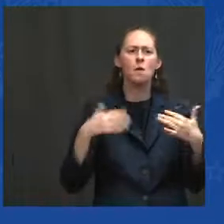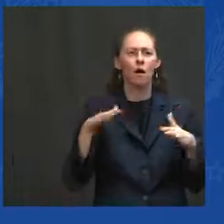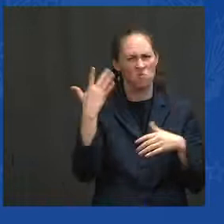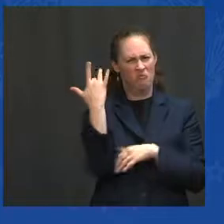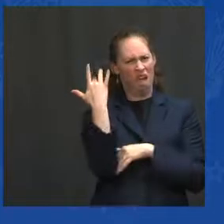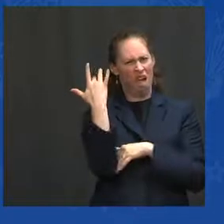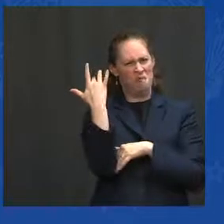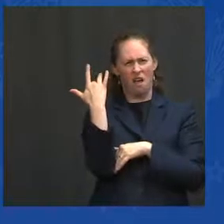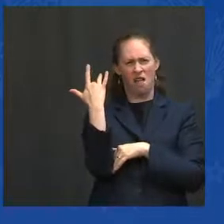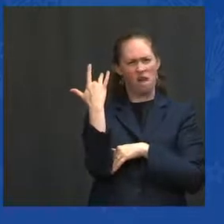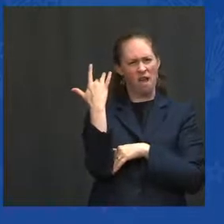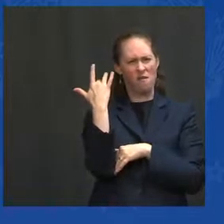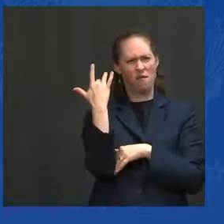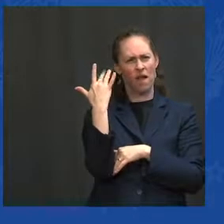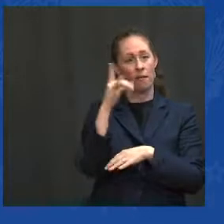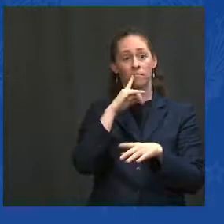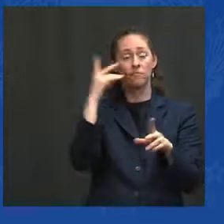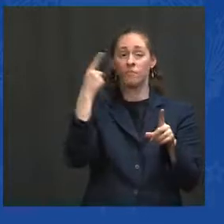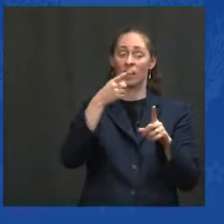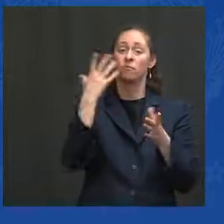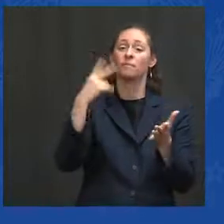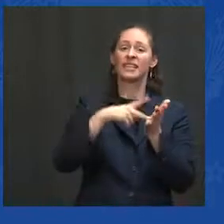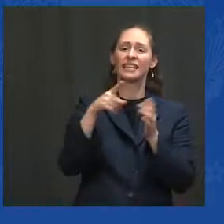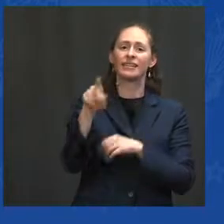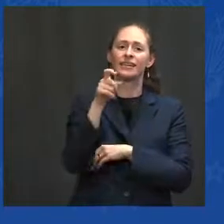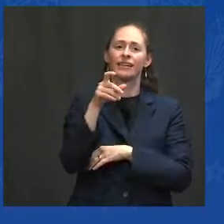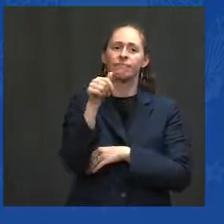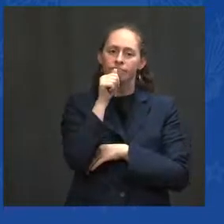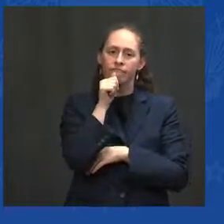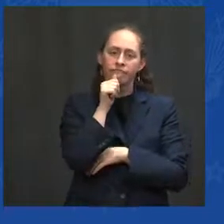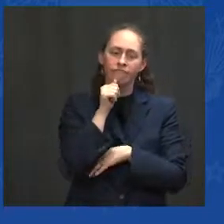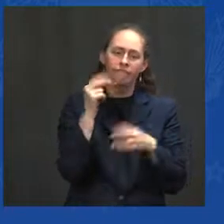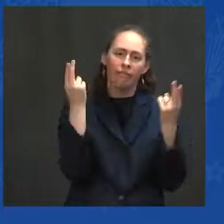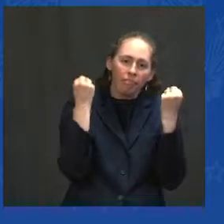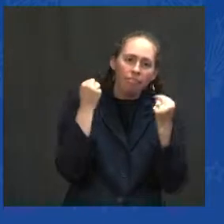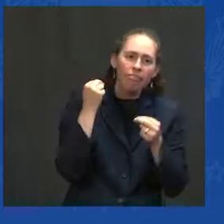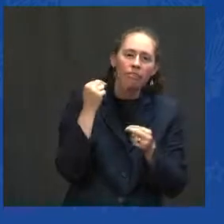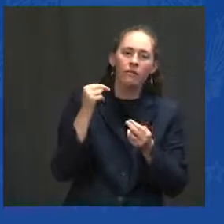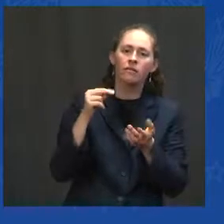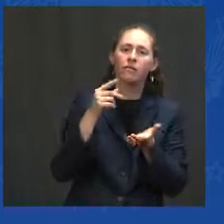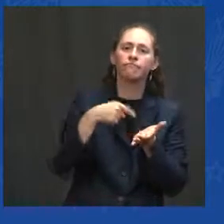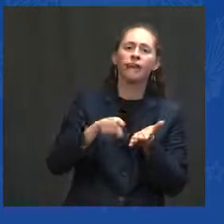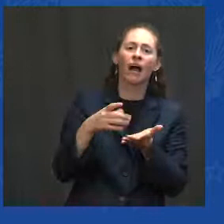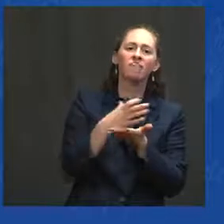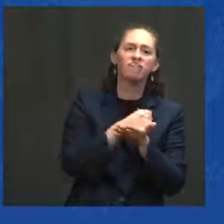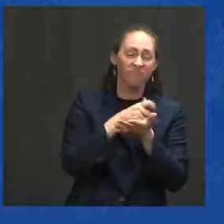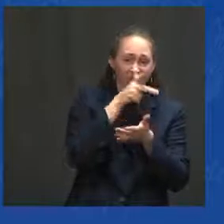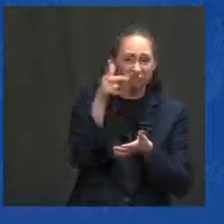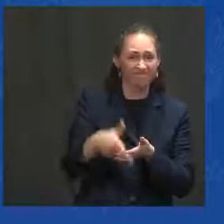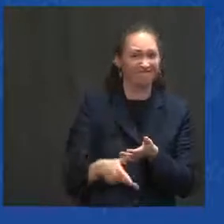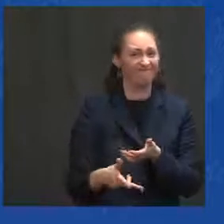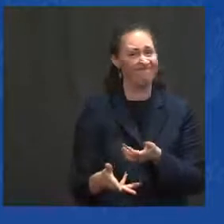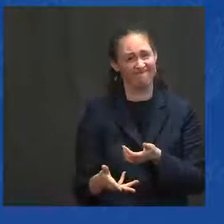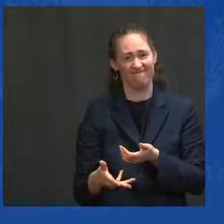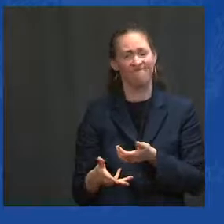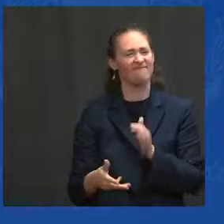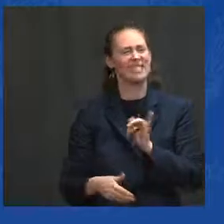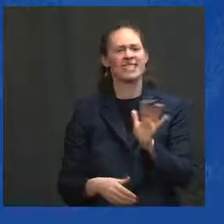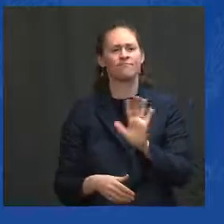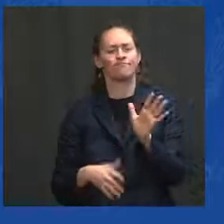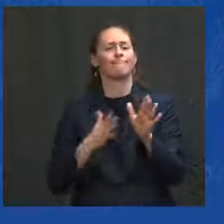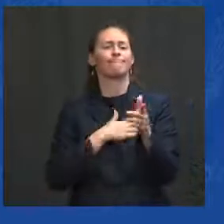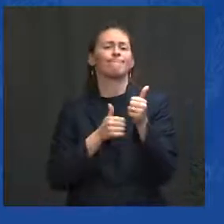to keep wages low. Period. Look, my executive order calls on